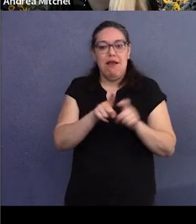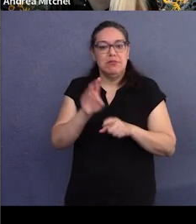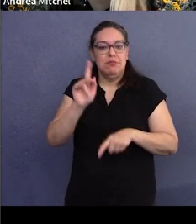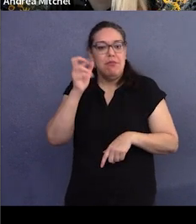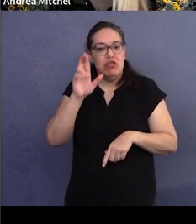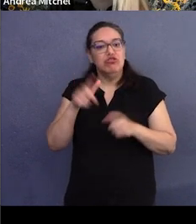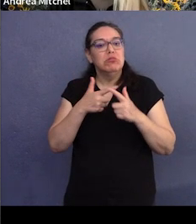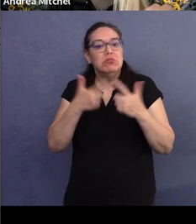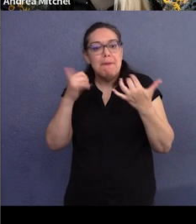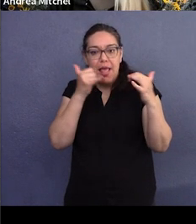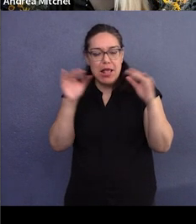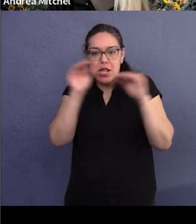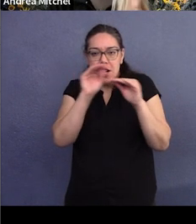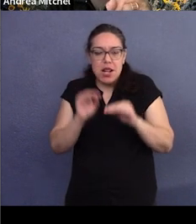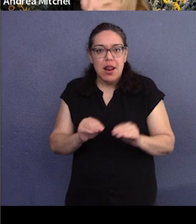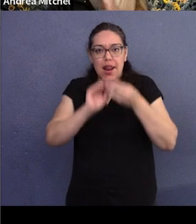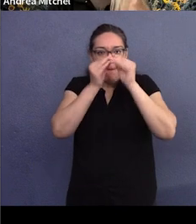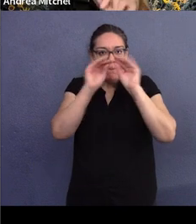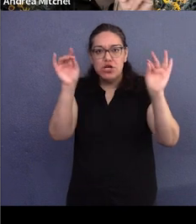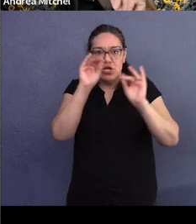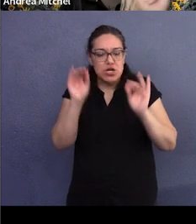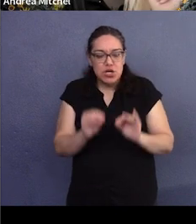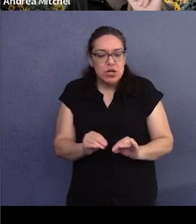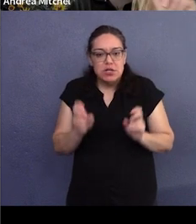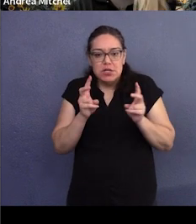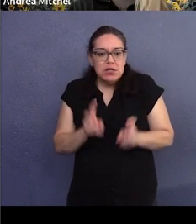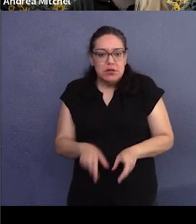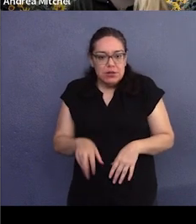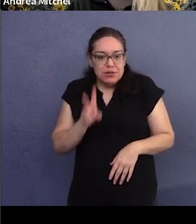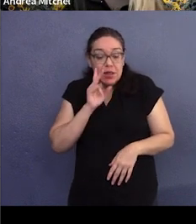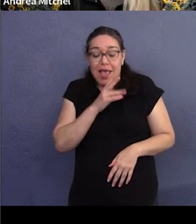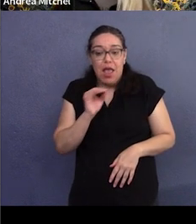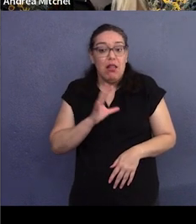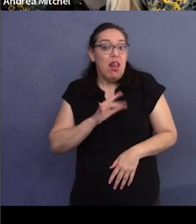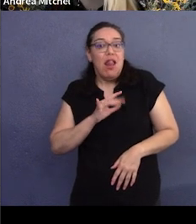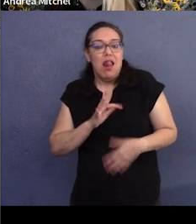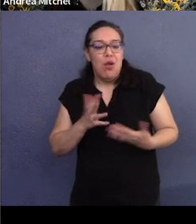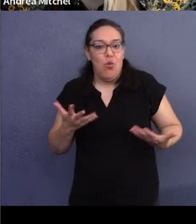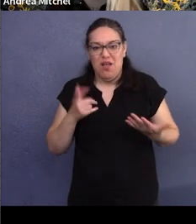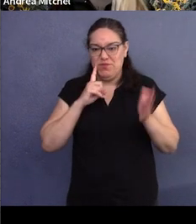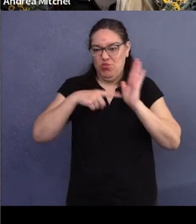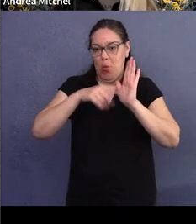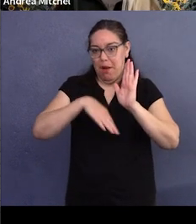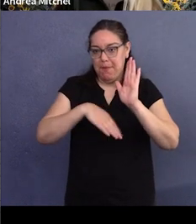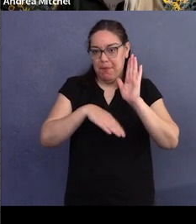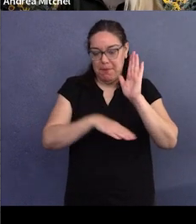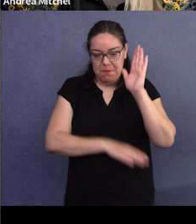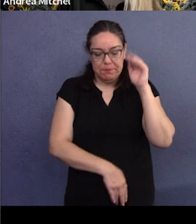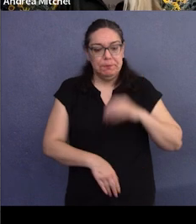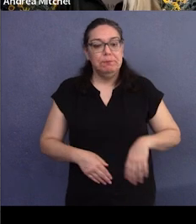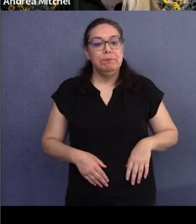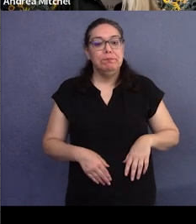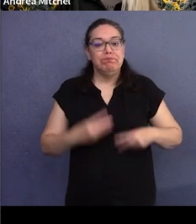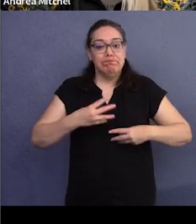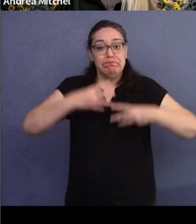Okay. Then we get into, and let me show you the joy of this is, let me show you down at the bottom. What I